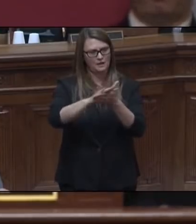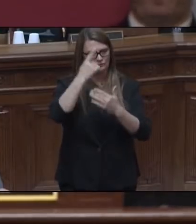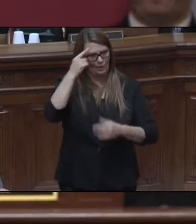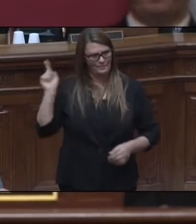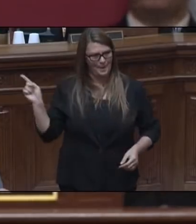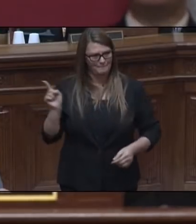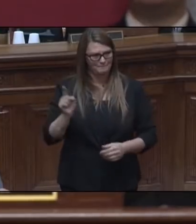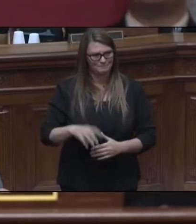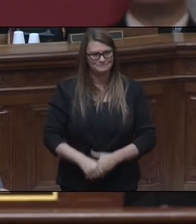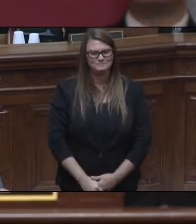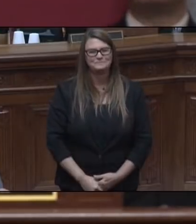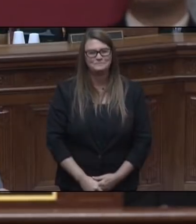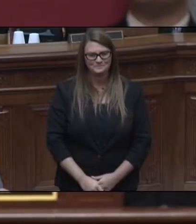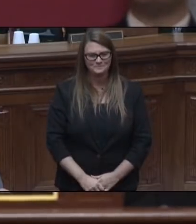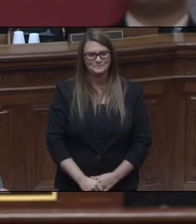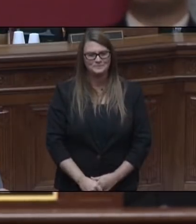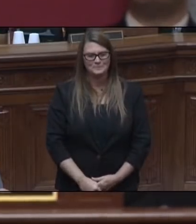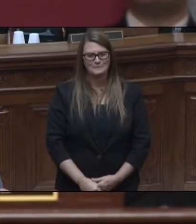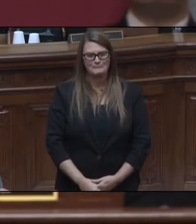work.